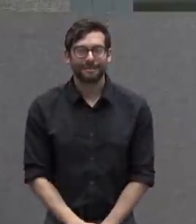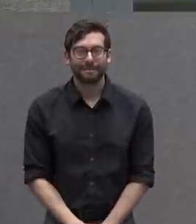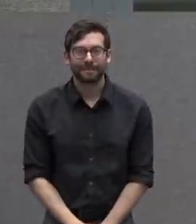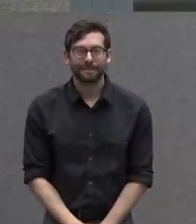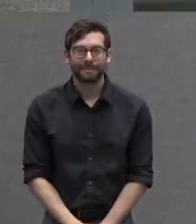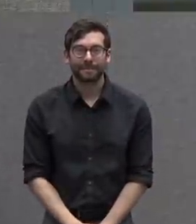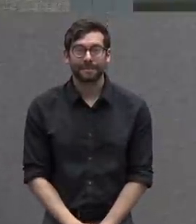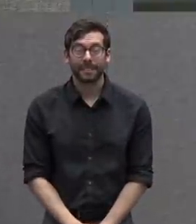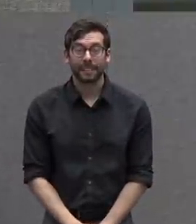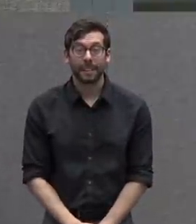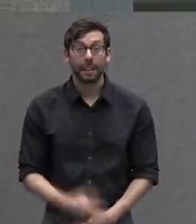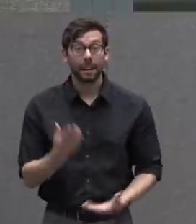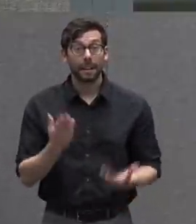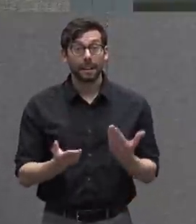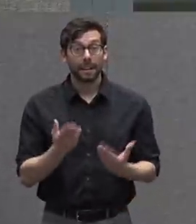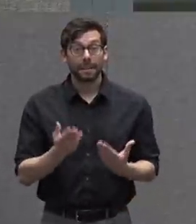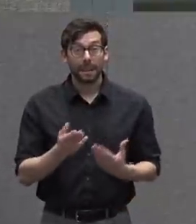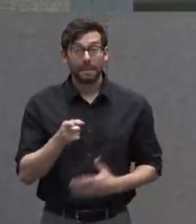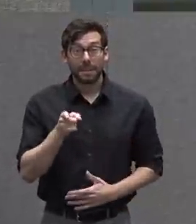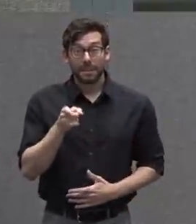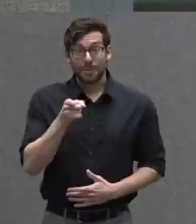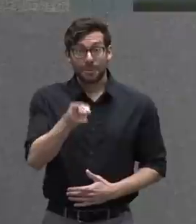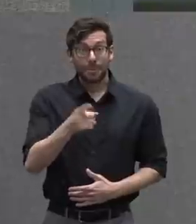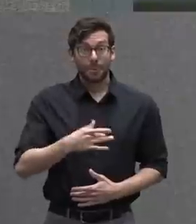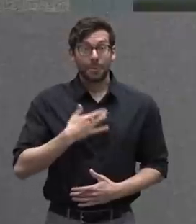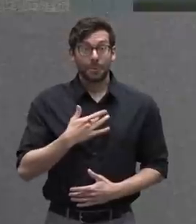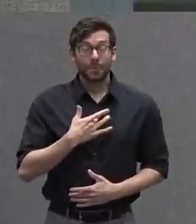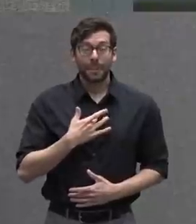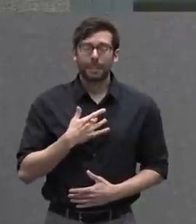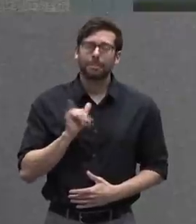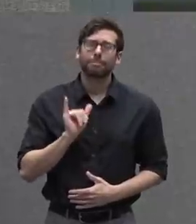Maybe it made you feel loved.